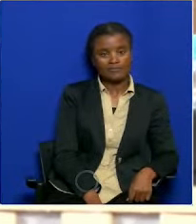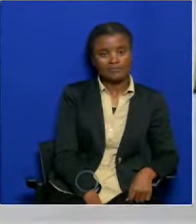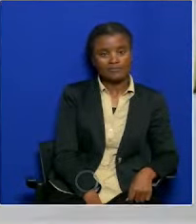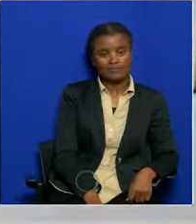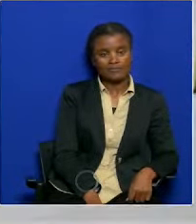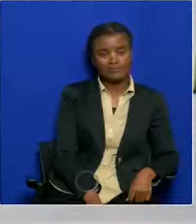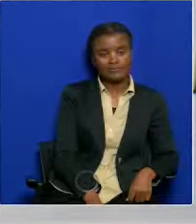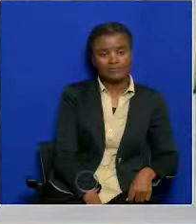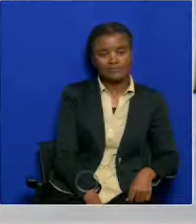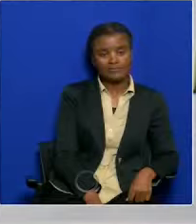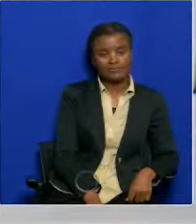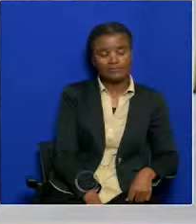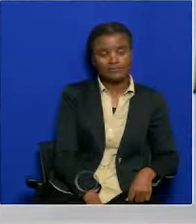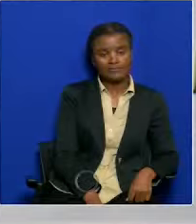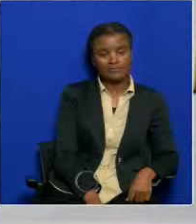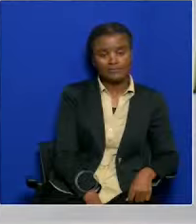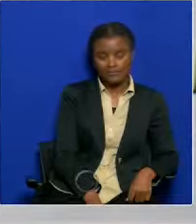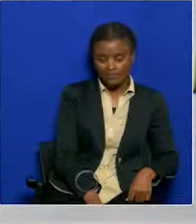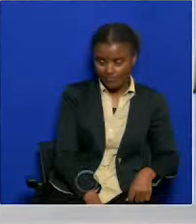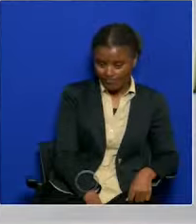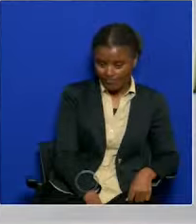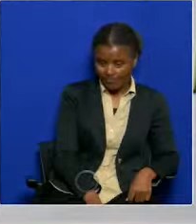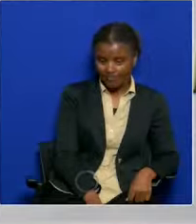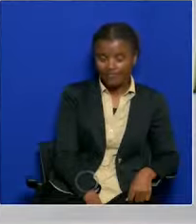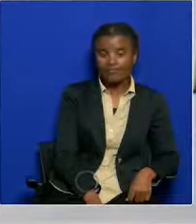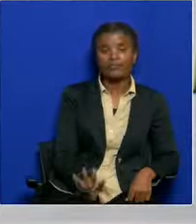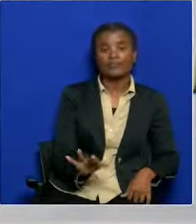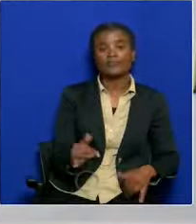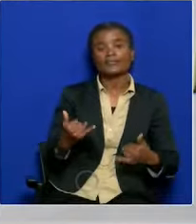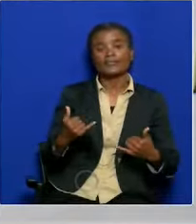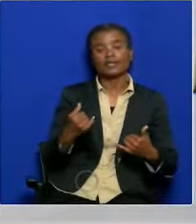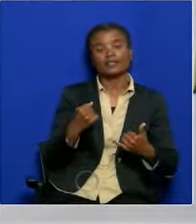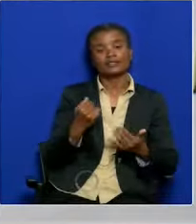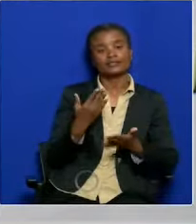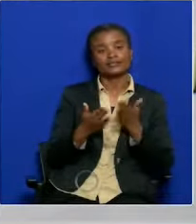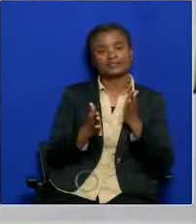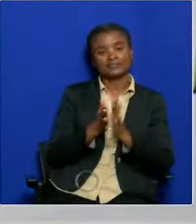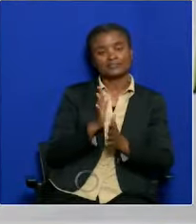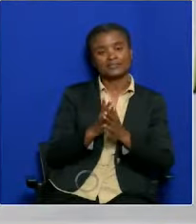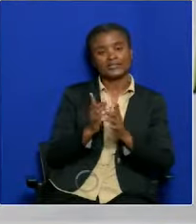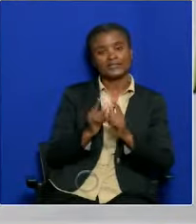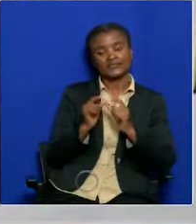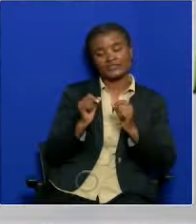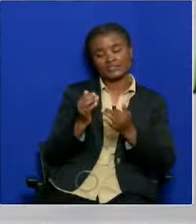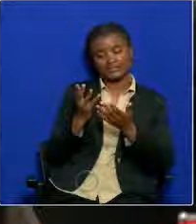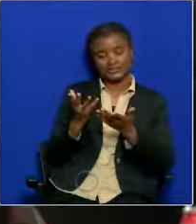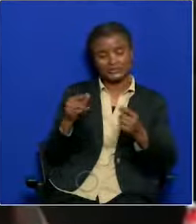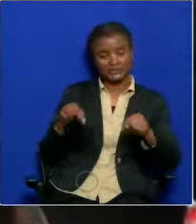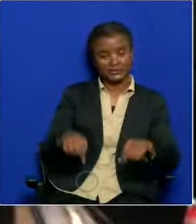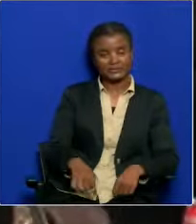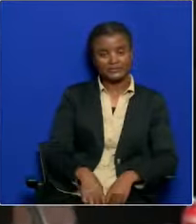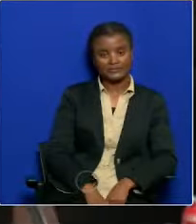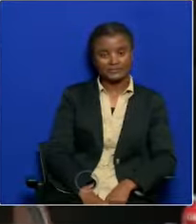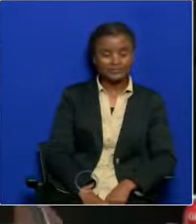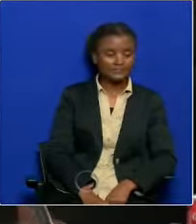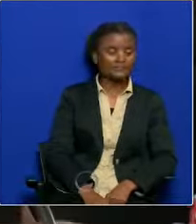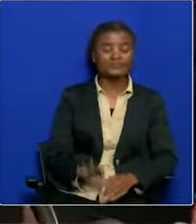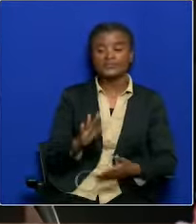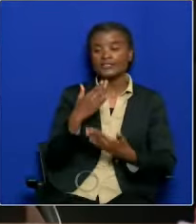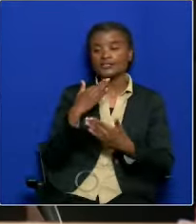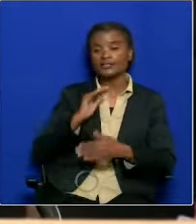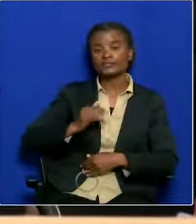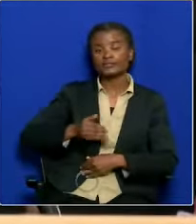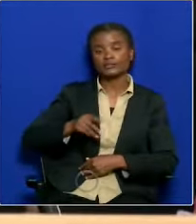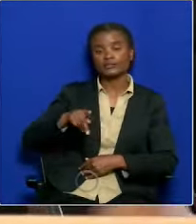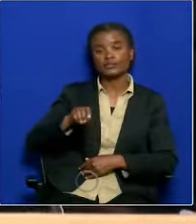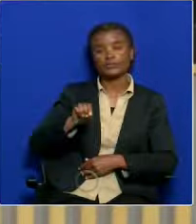With those words, I am certainly finished with the General for today. Thank you, Ms. Bowe. General, I want